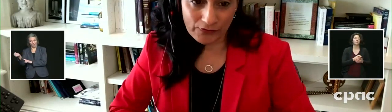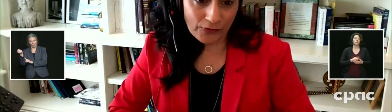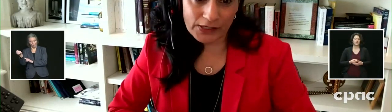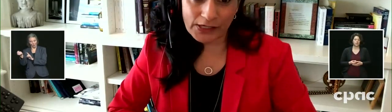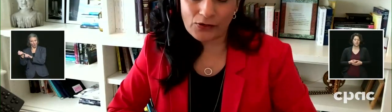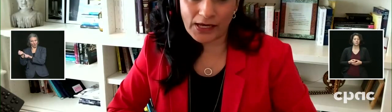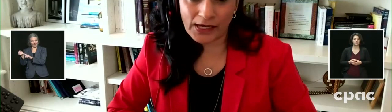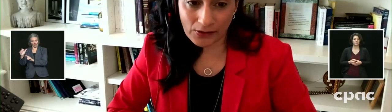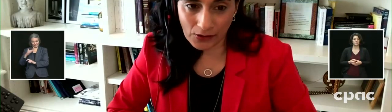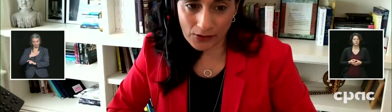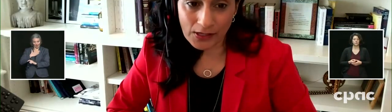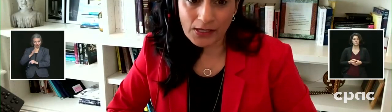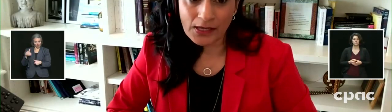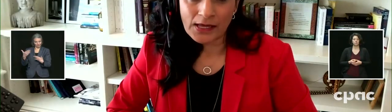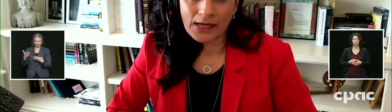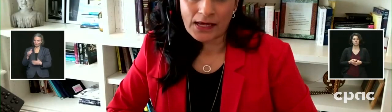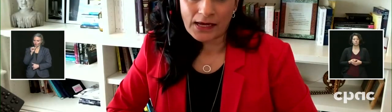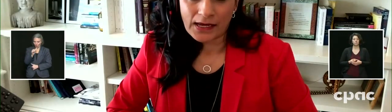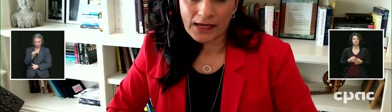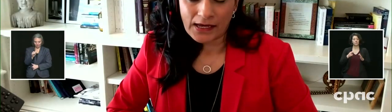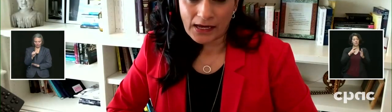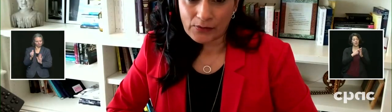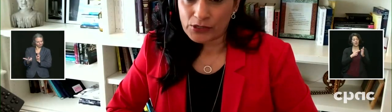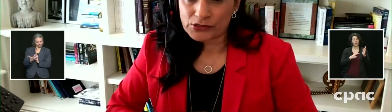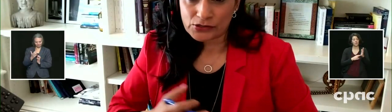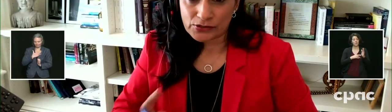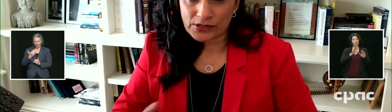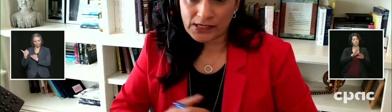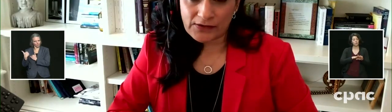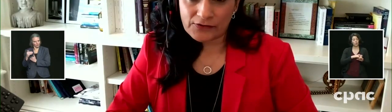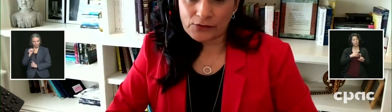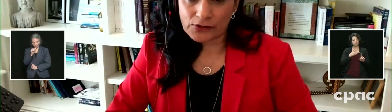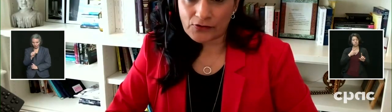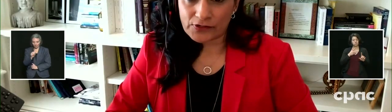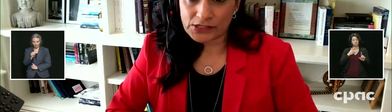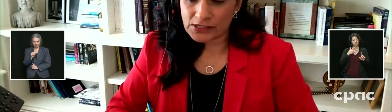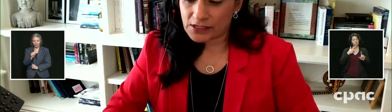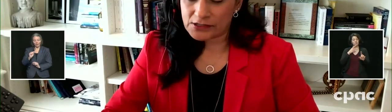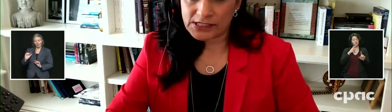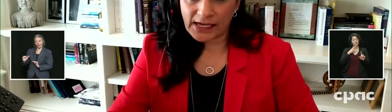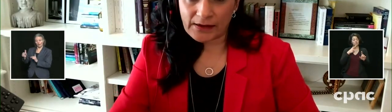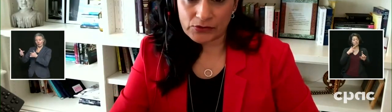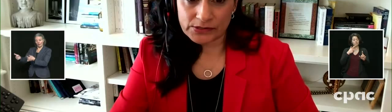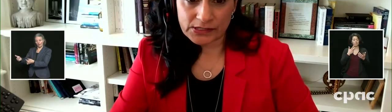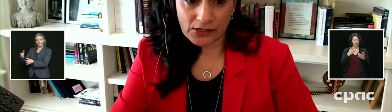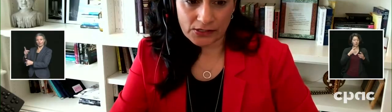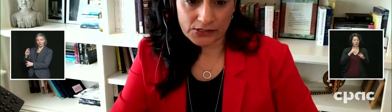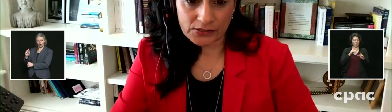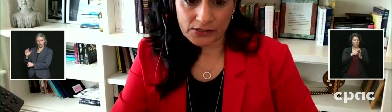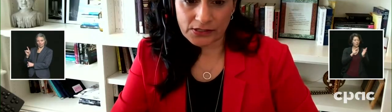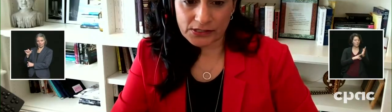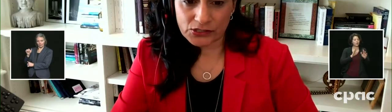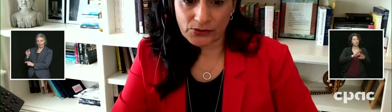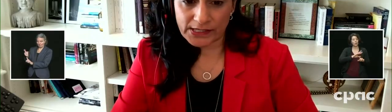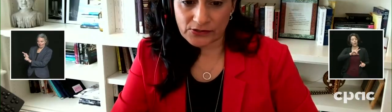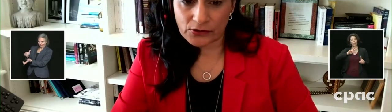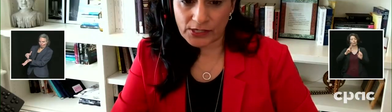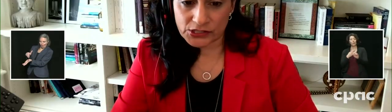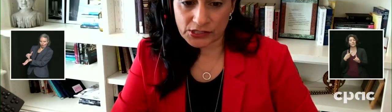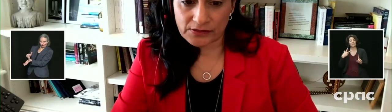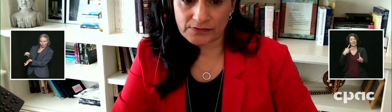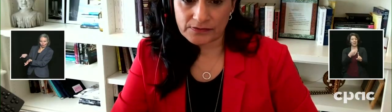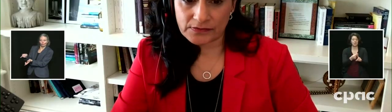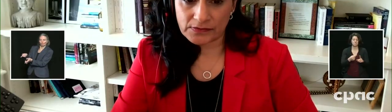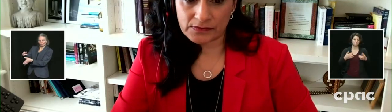my portfolio at all. I will turn the floor over to Dr. Tam, who's a doctor, to answer